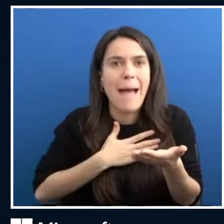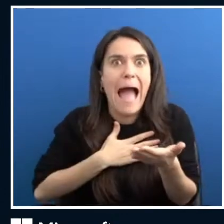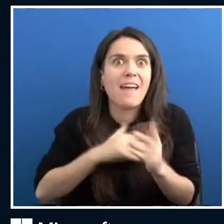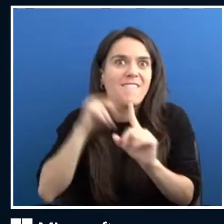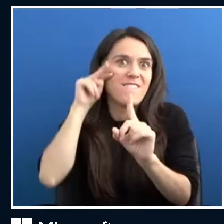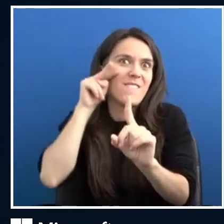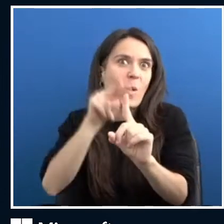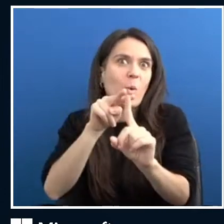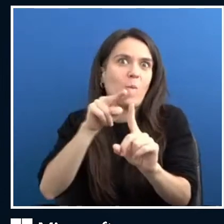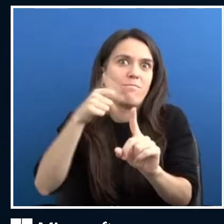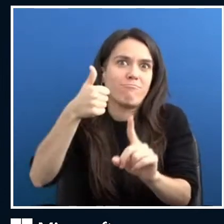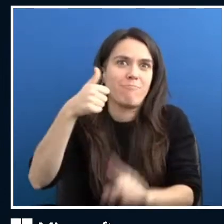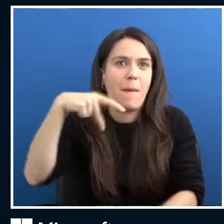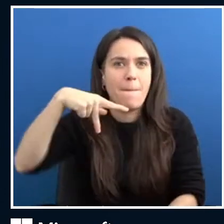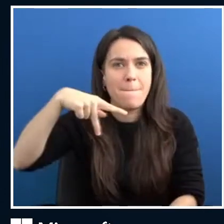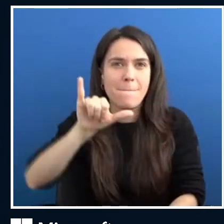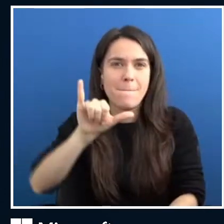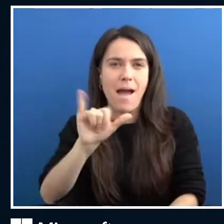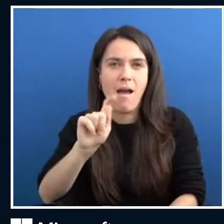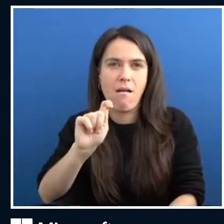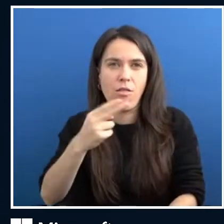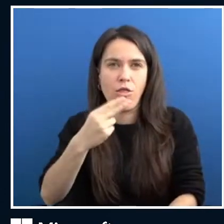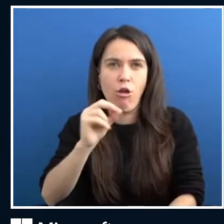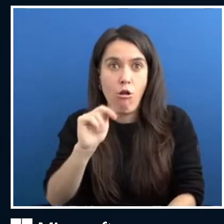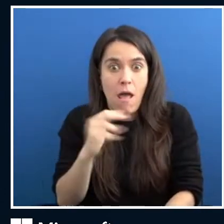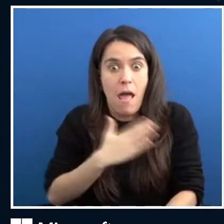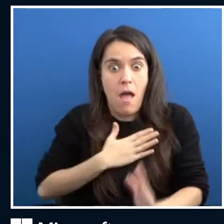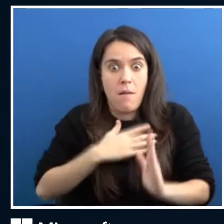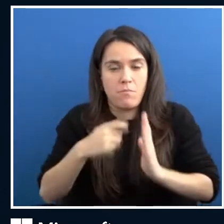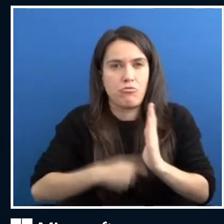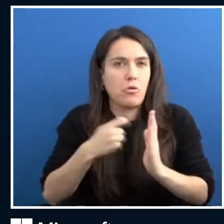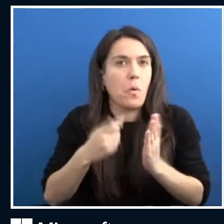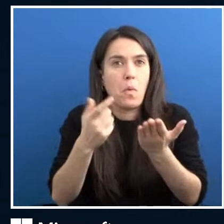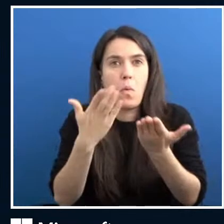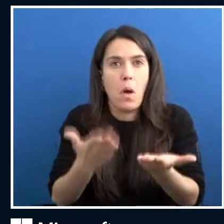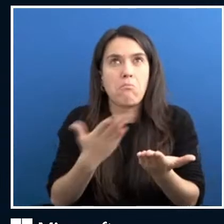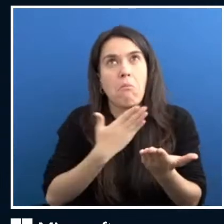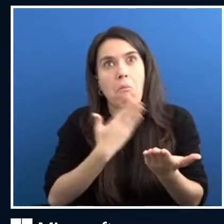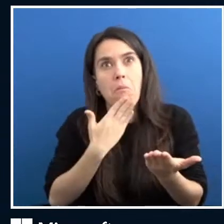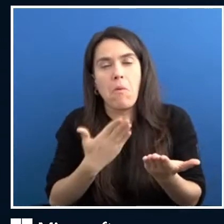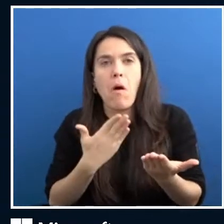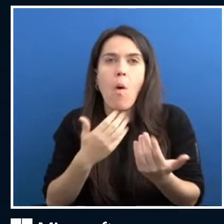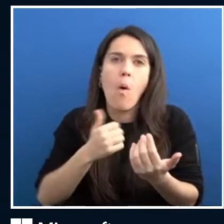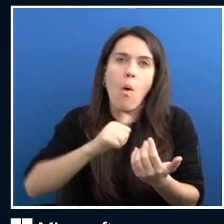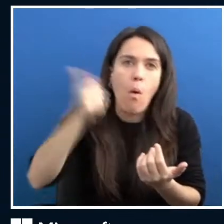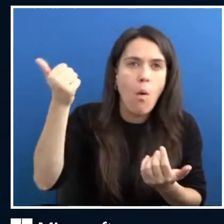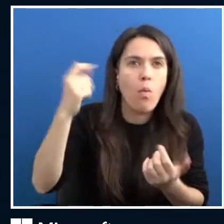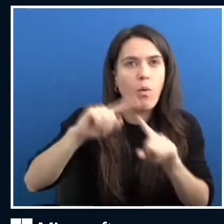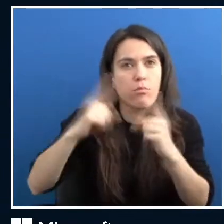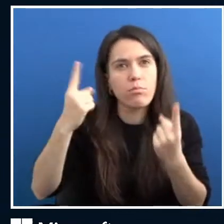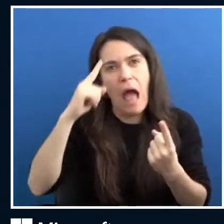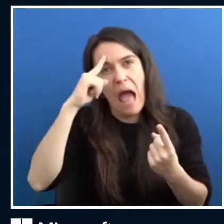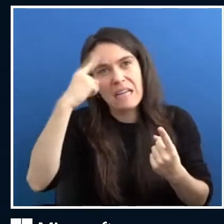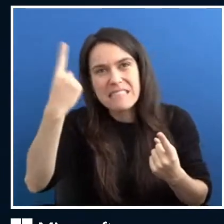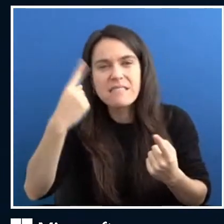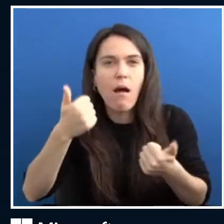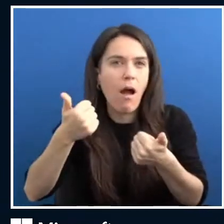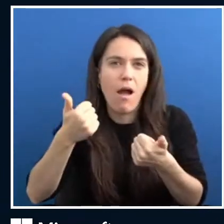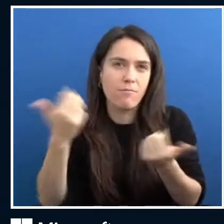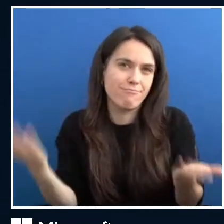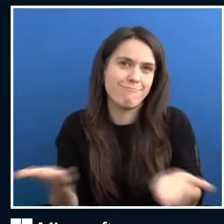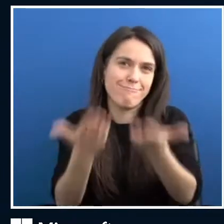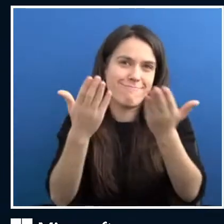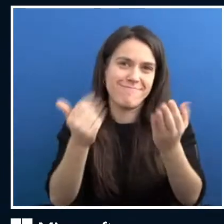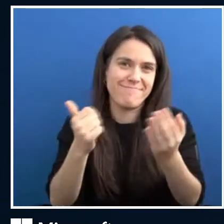I know I did for the project. If you have any other like types or any other different ideas for the project, that would be like completely